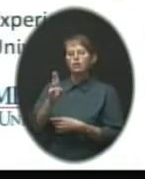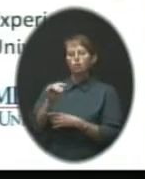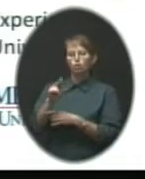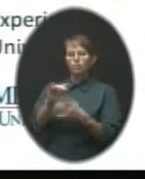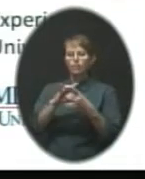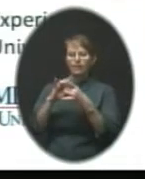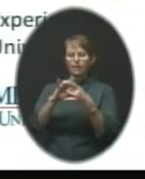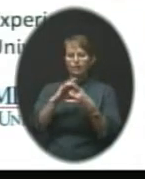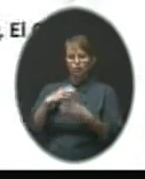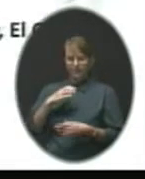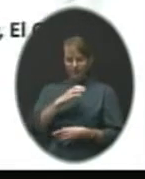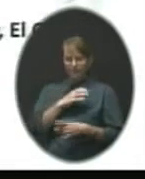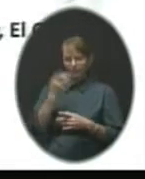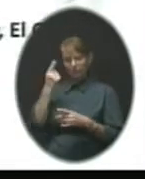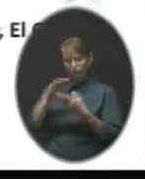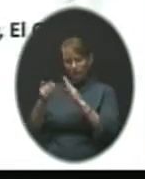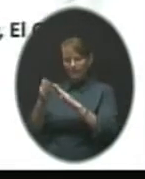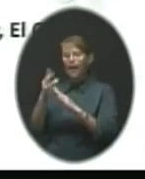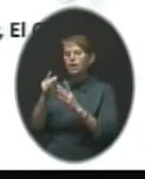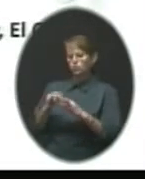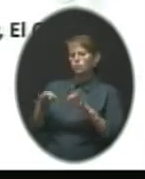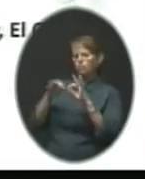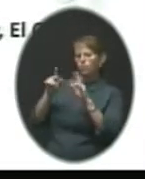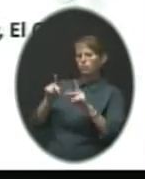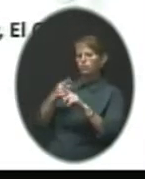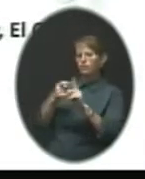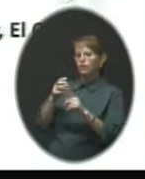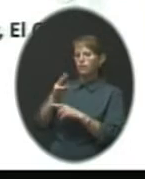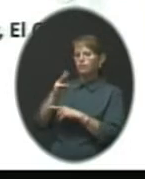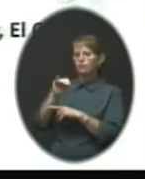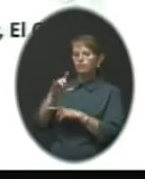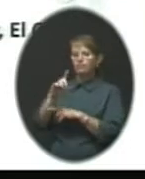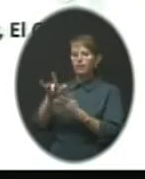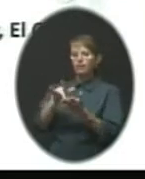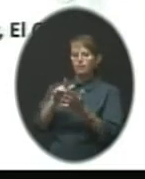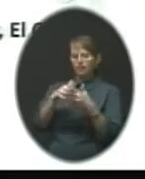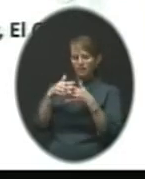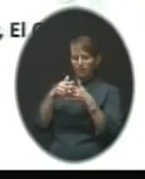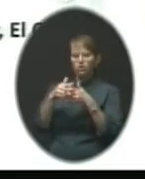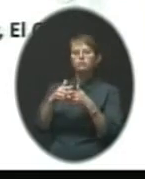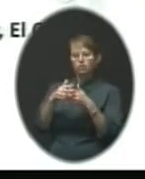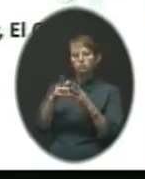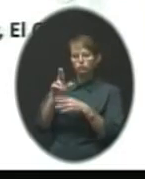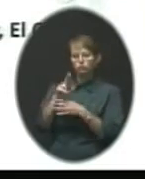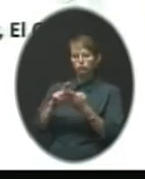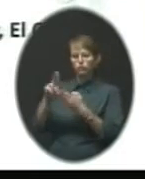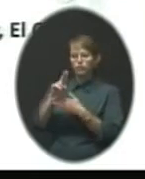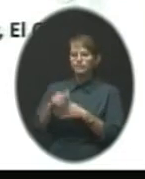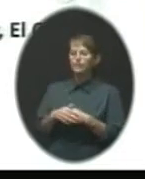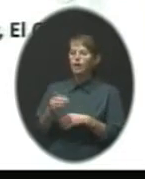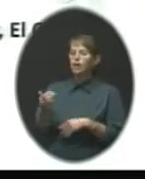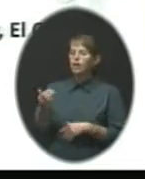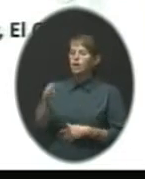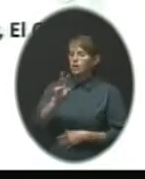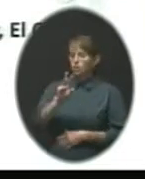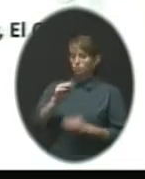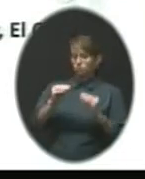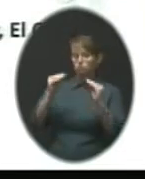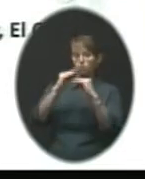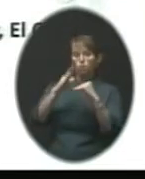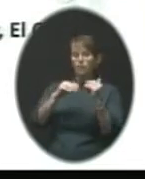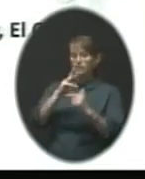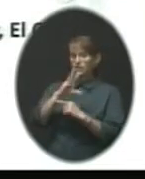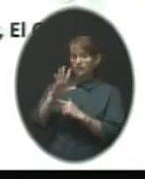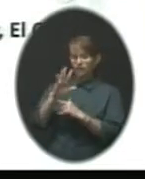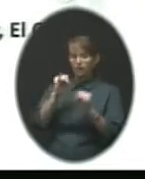person at Mid-America. We had over 65 individuals, if you can believe it, that came to four sessions right here in